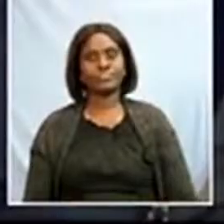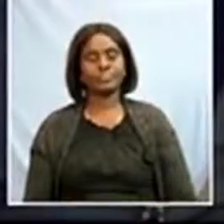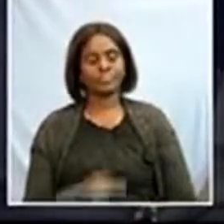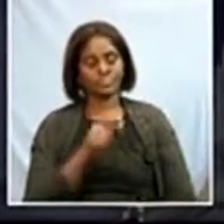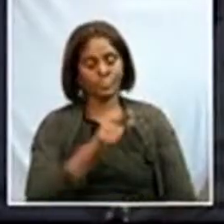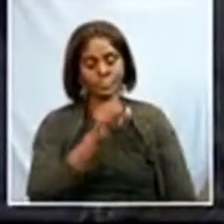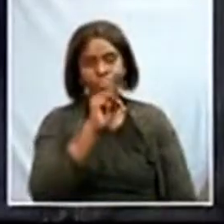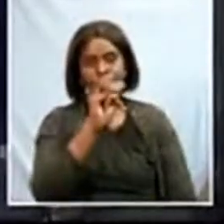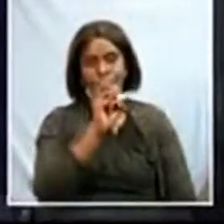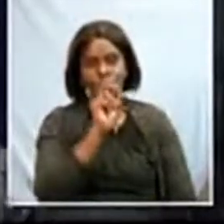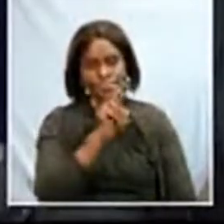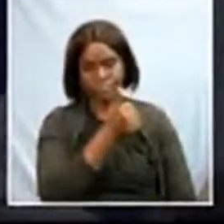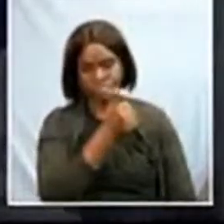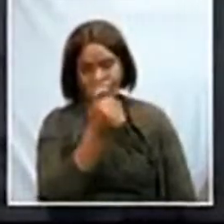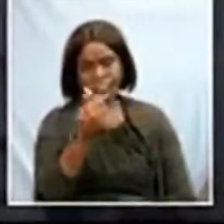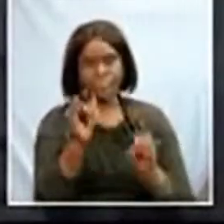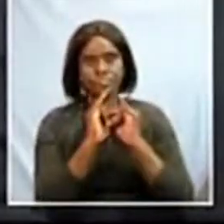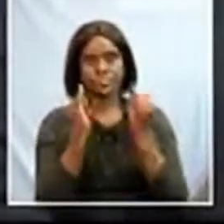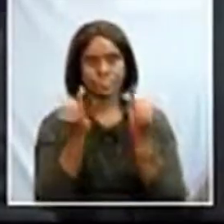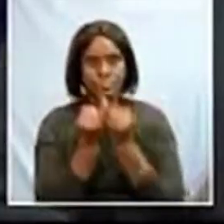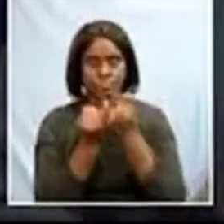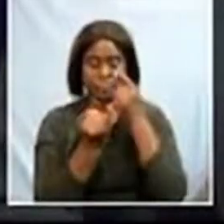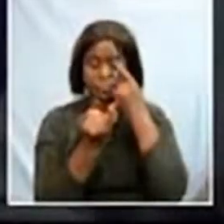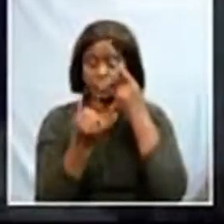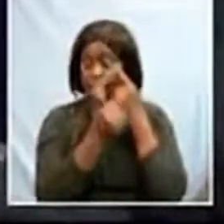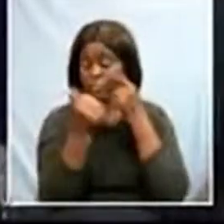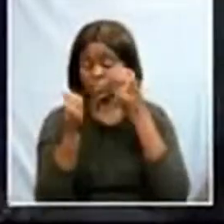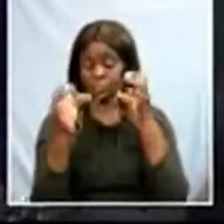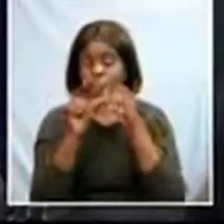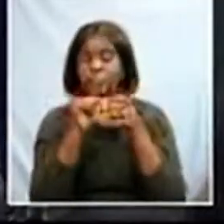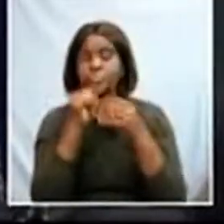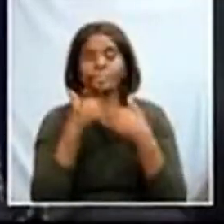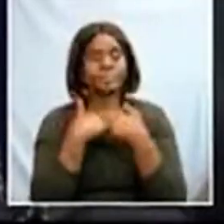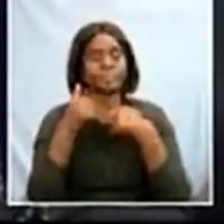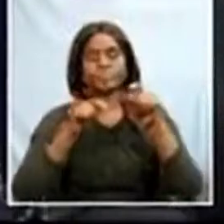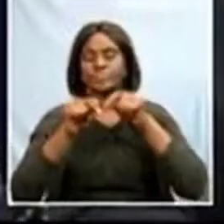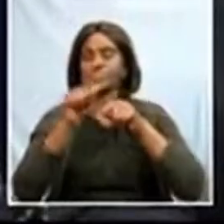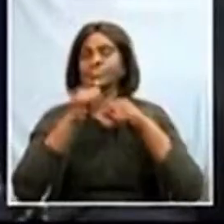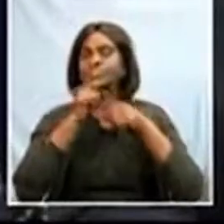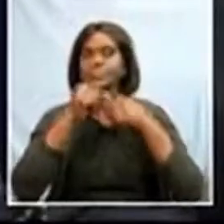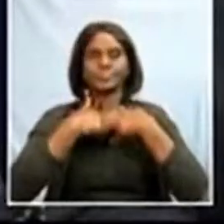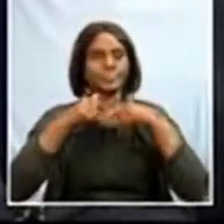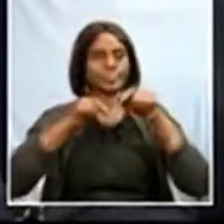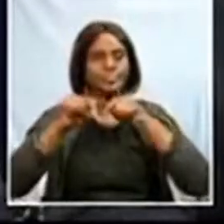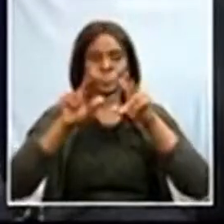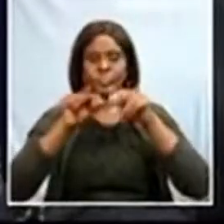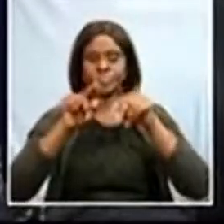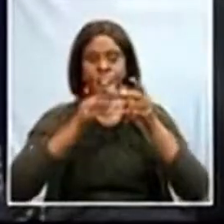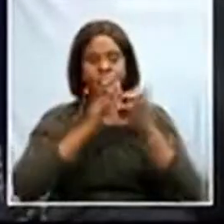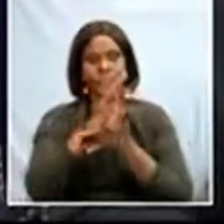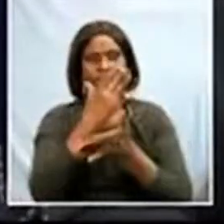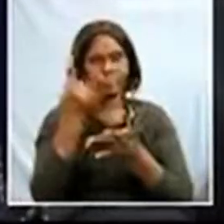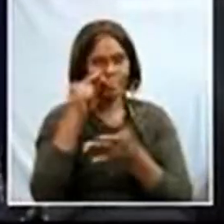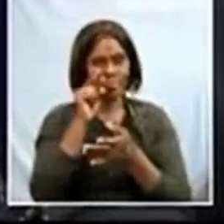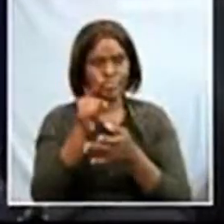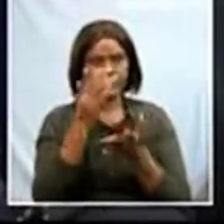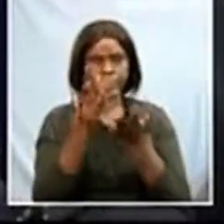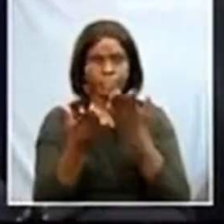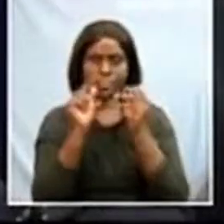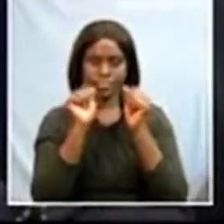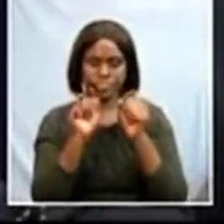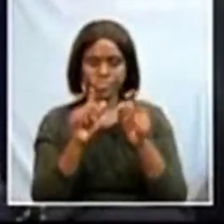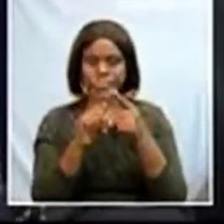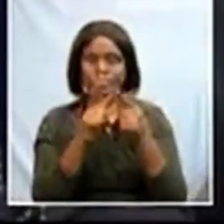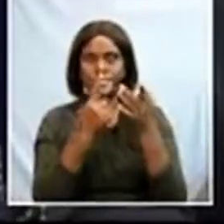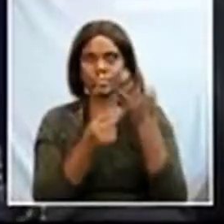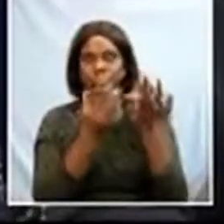MOU with another institution, any council, you don't have a control. the right thing for you possibly is to